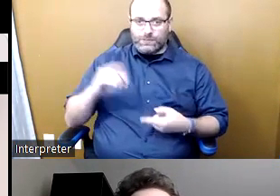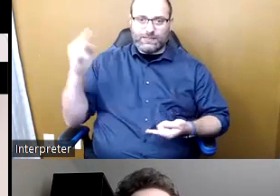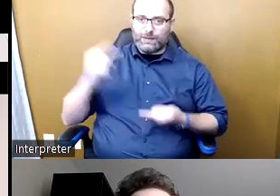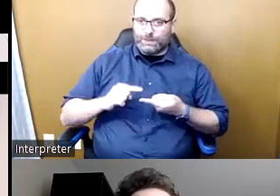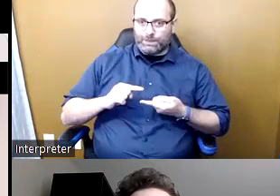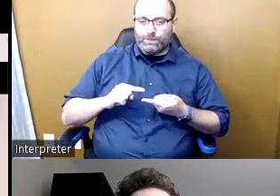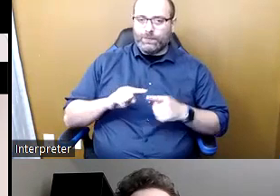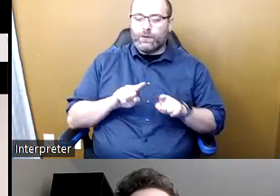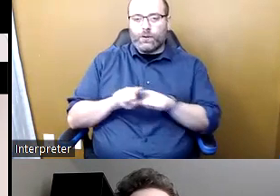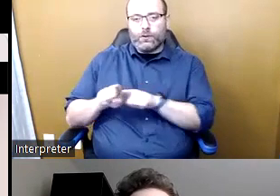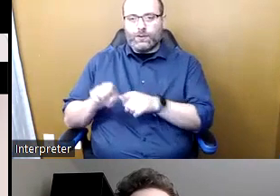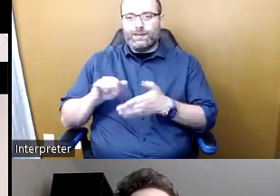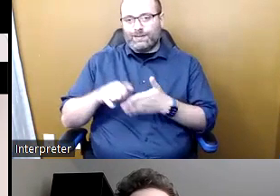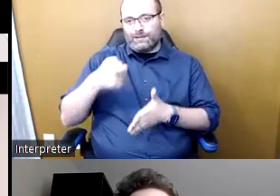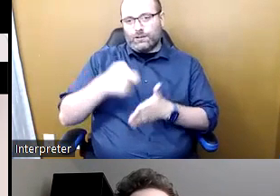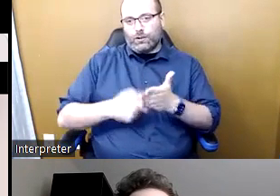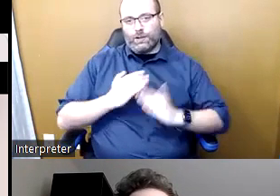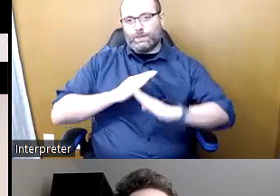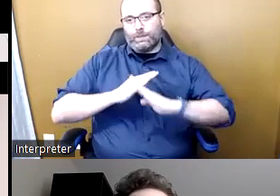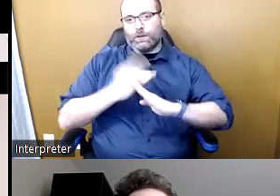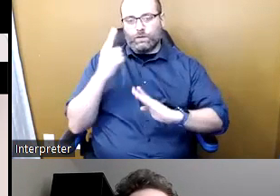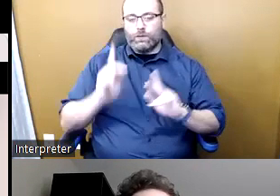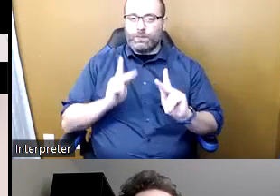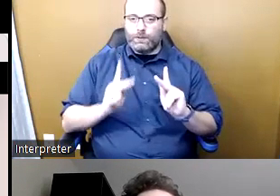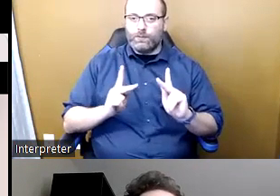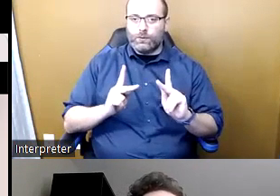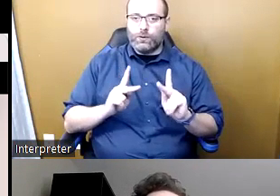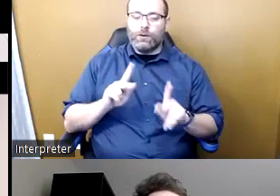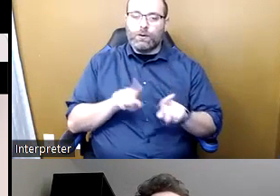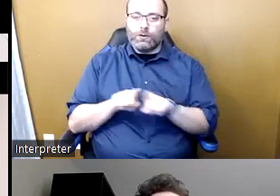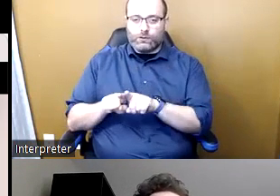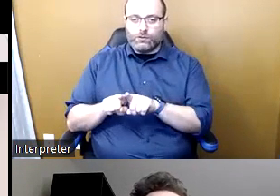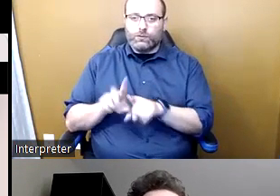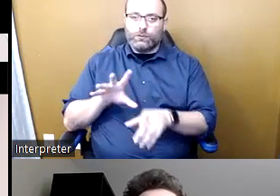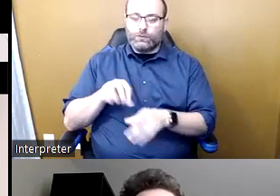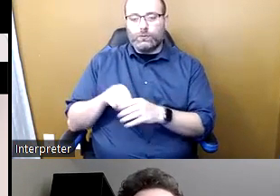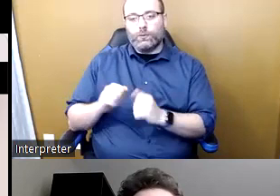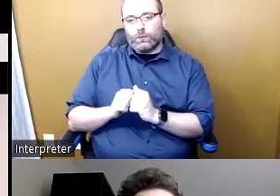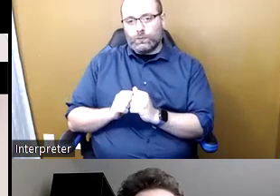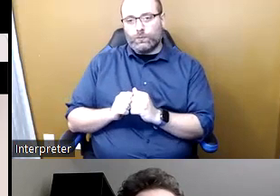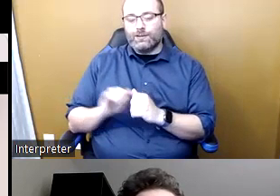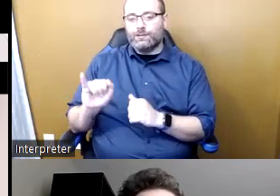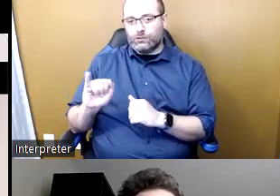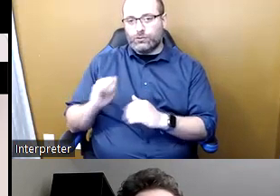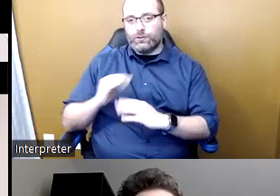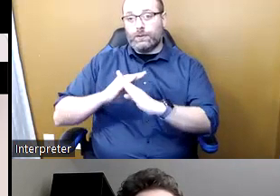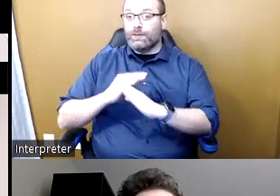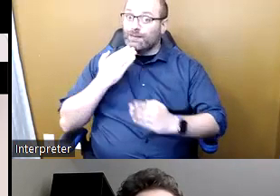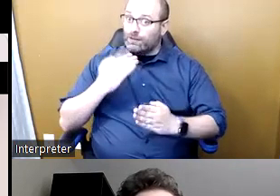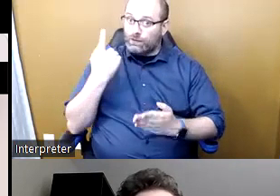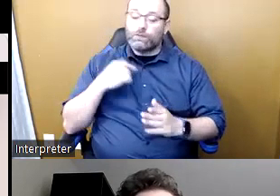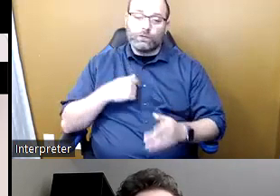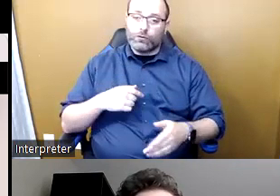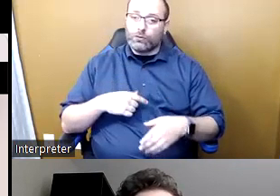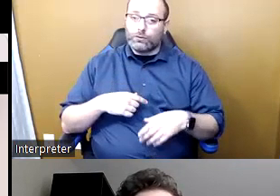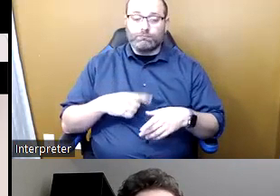So it's also a cost barrier for a lot of people in addition to an insurance barrier. Completely. And thank you for pointing that out.